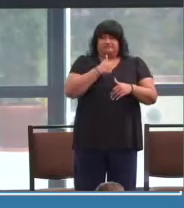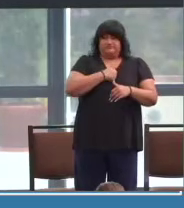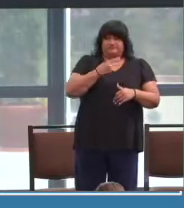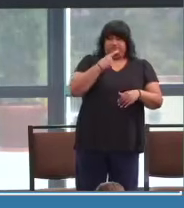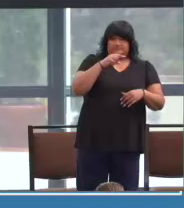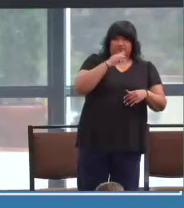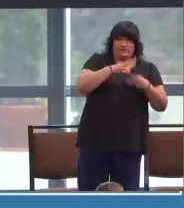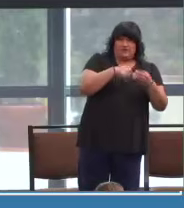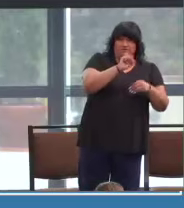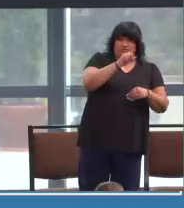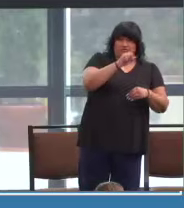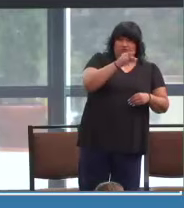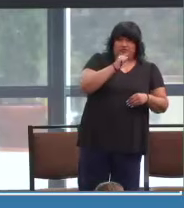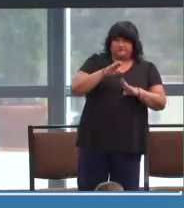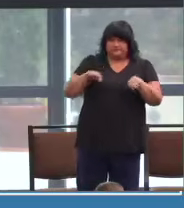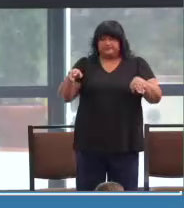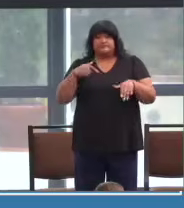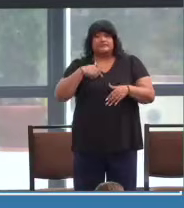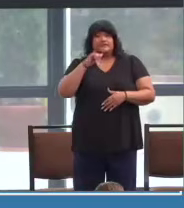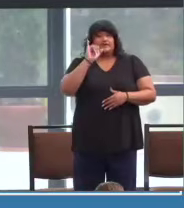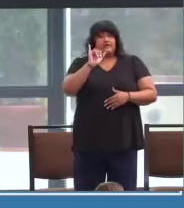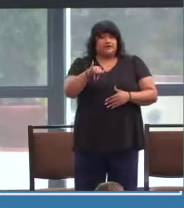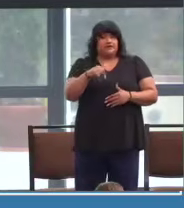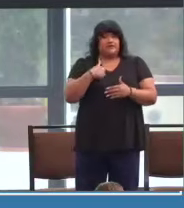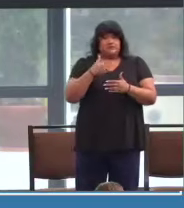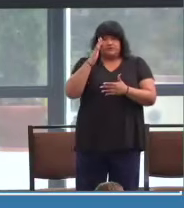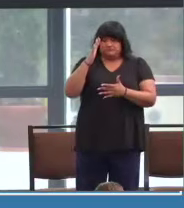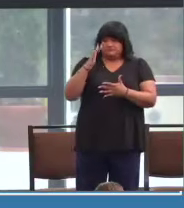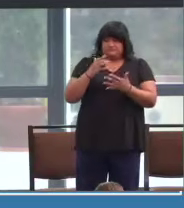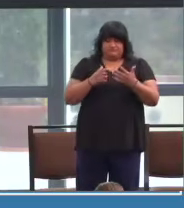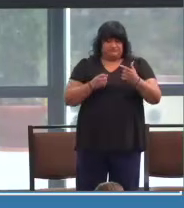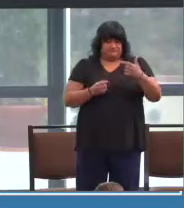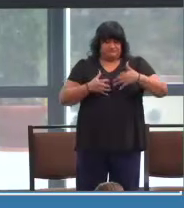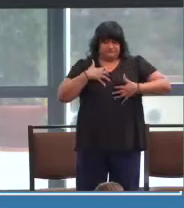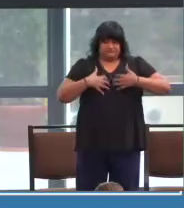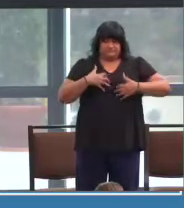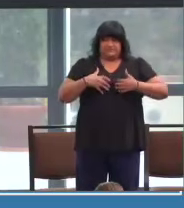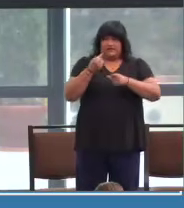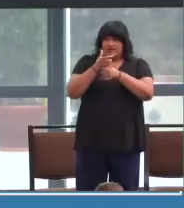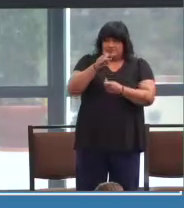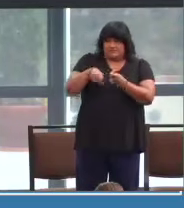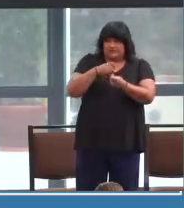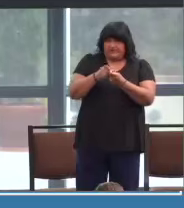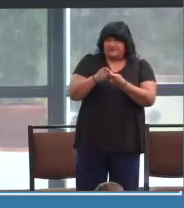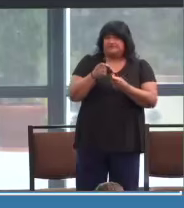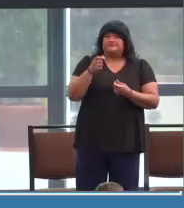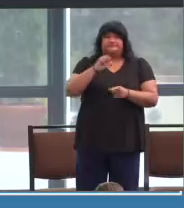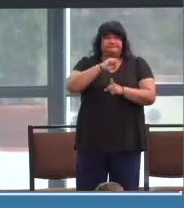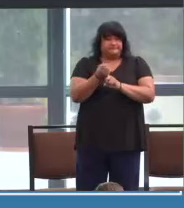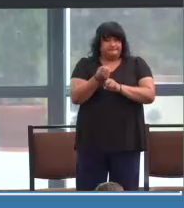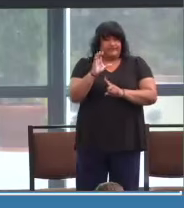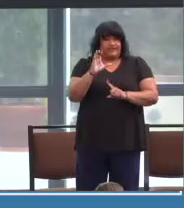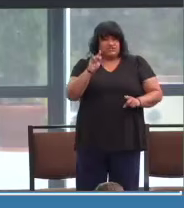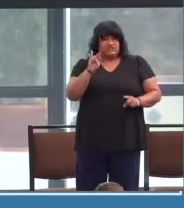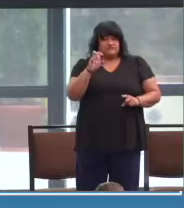it could be too strong and potentially dysregulate and cause these certain conditions. So with that,